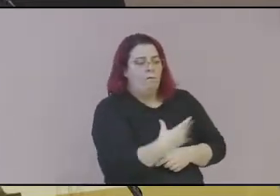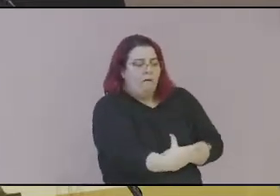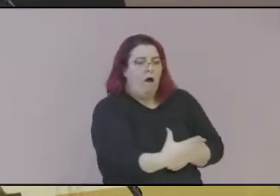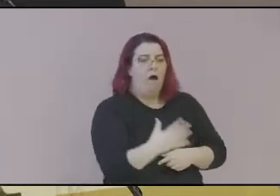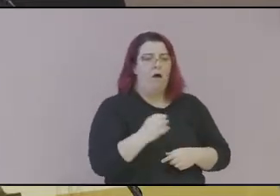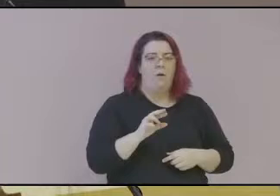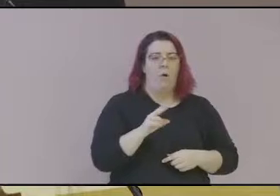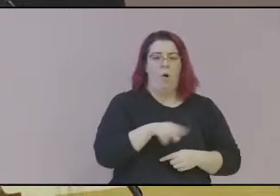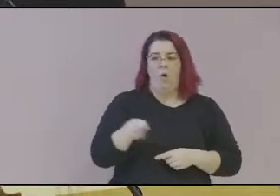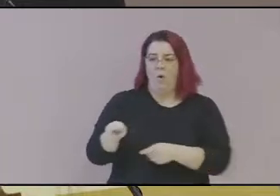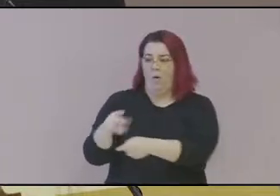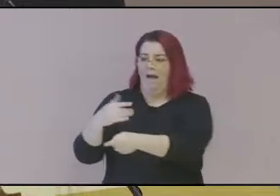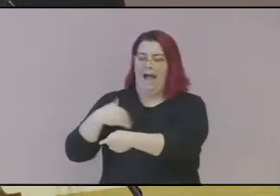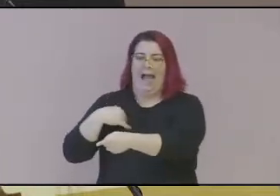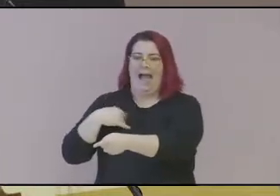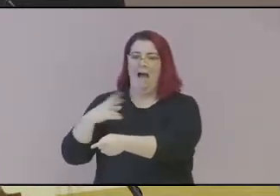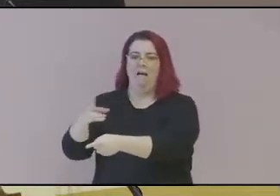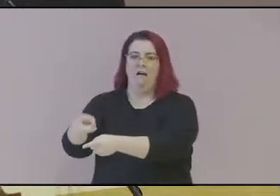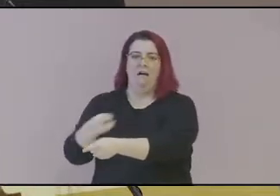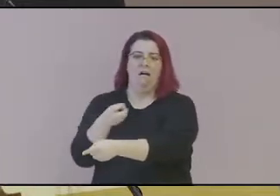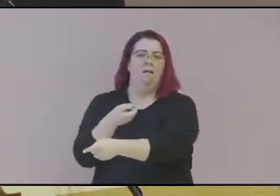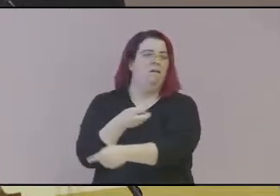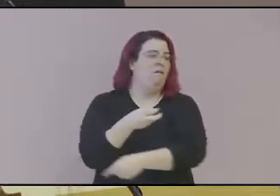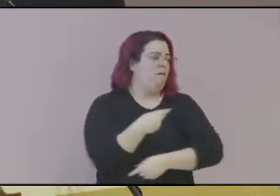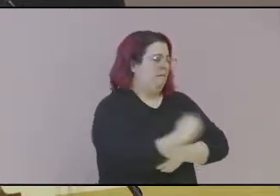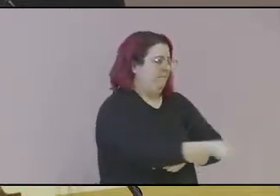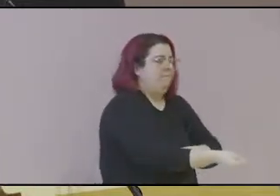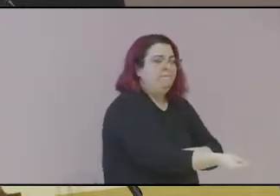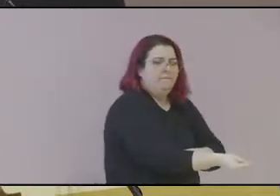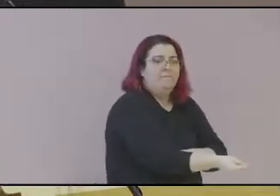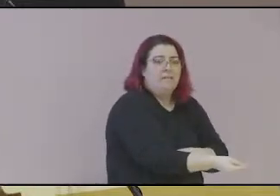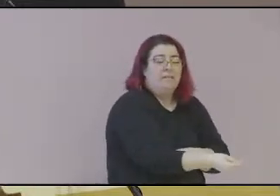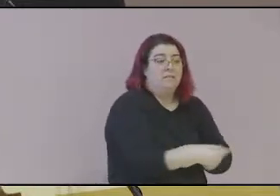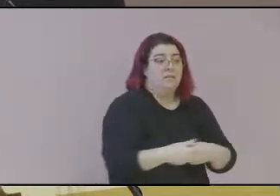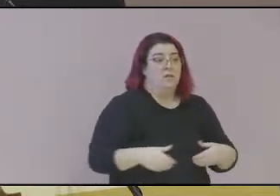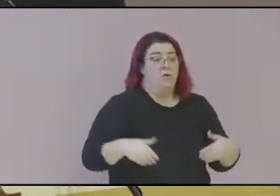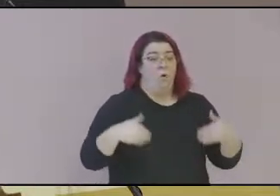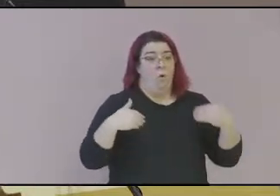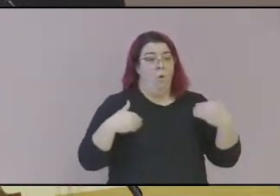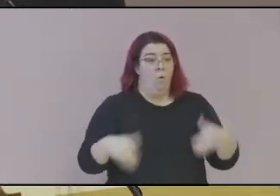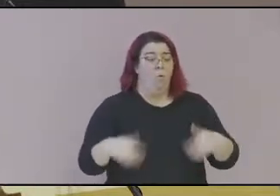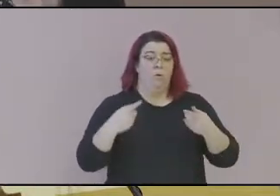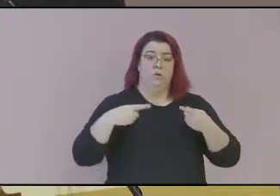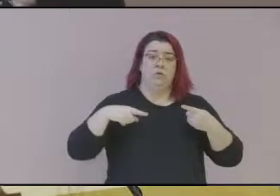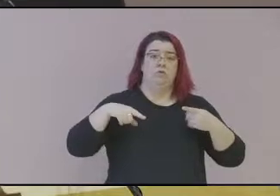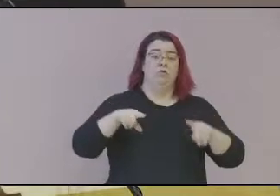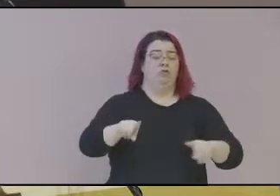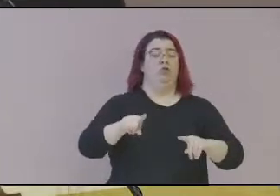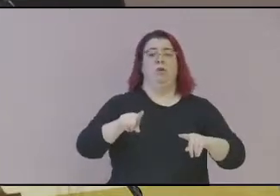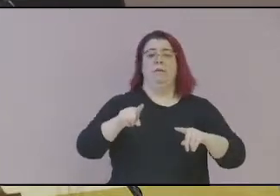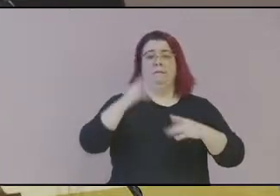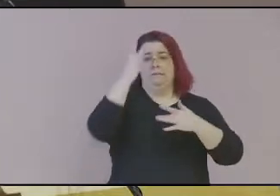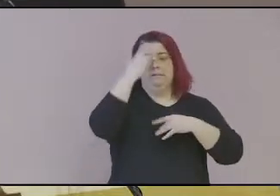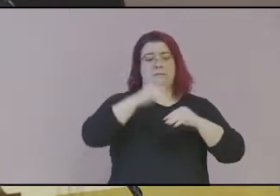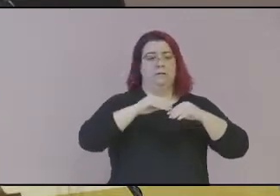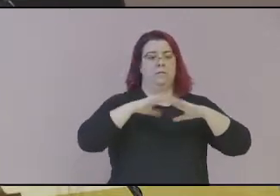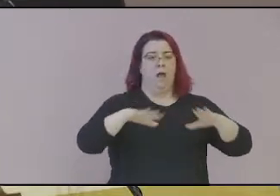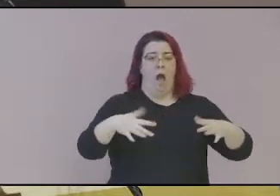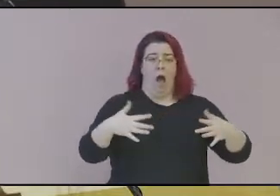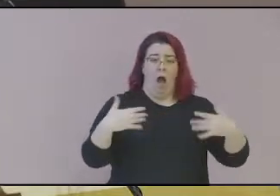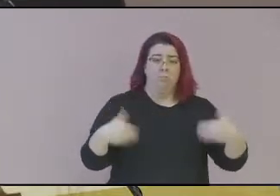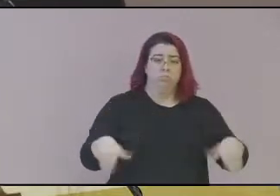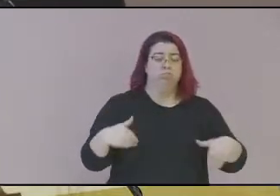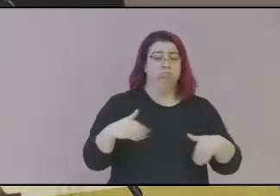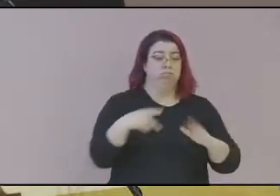or reallocated in a pandemic, were fiercely contested by disabled bioethicists, lawyers,